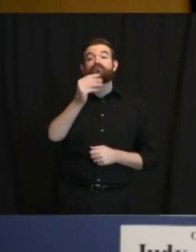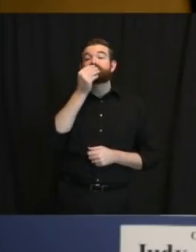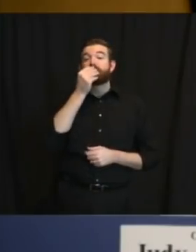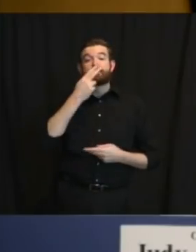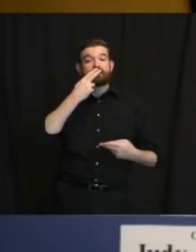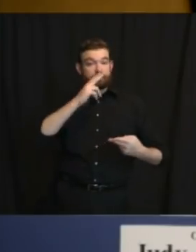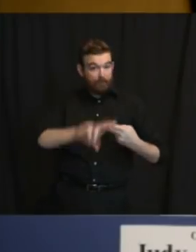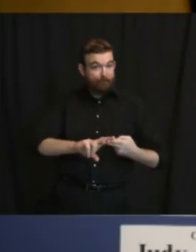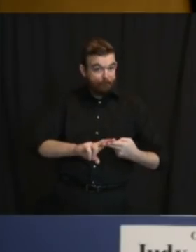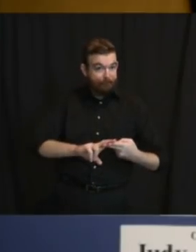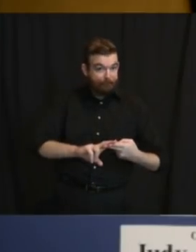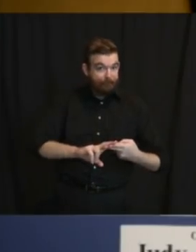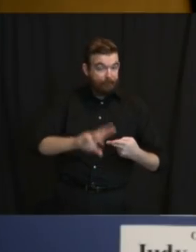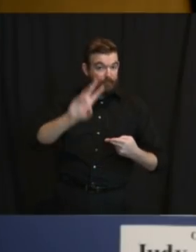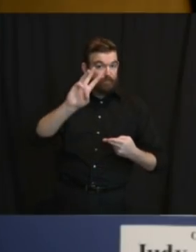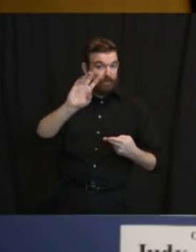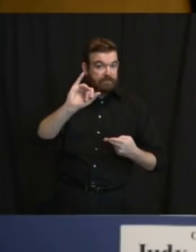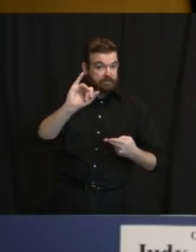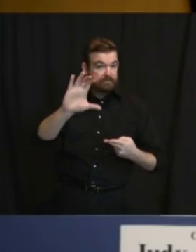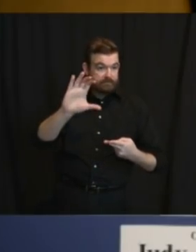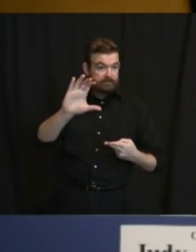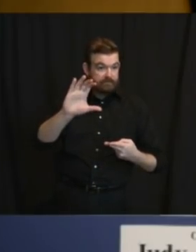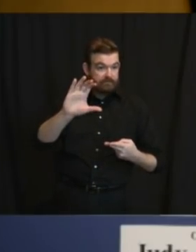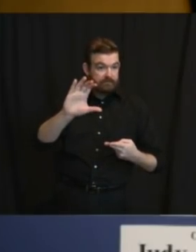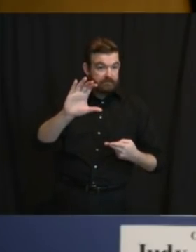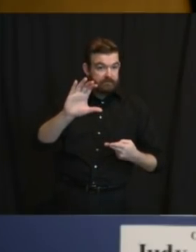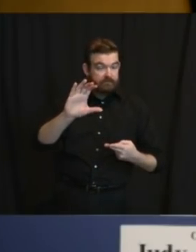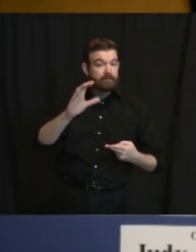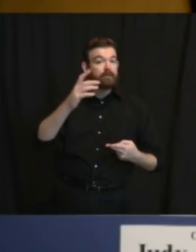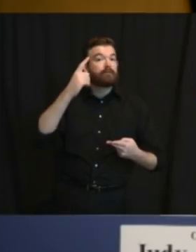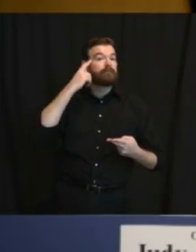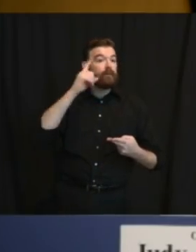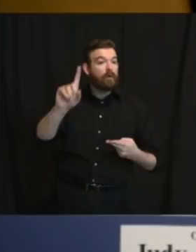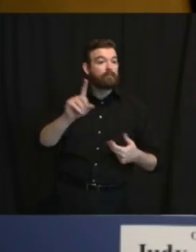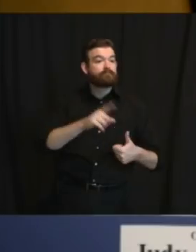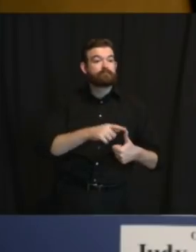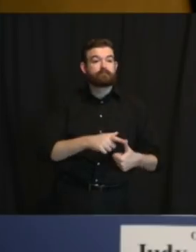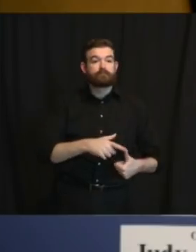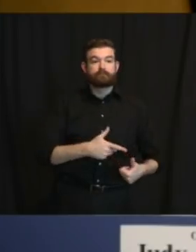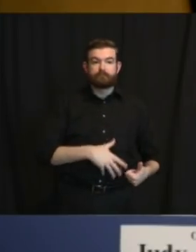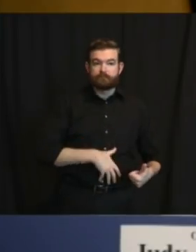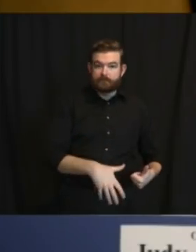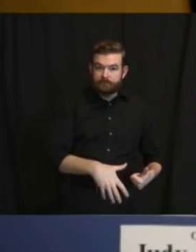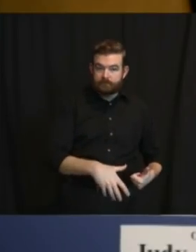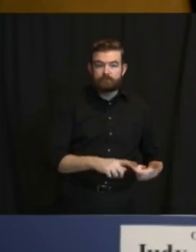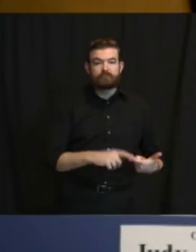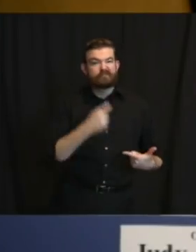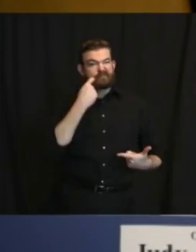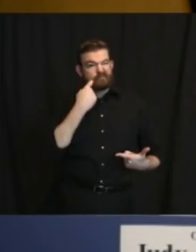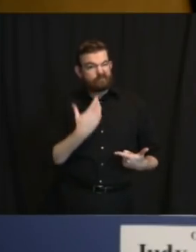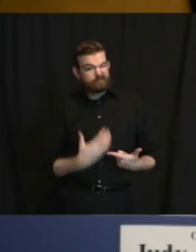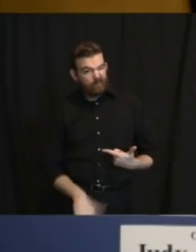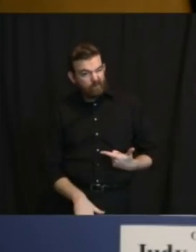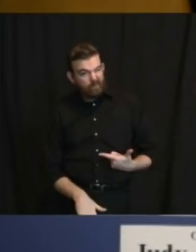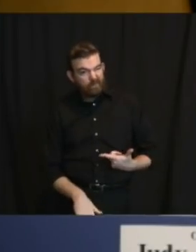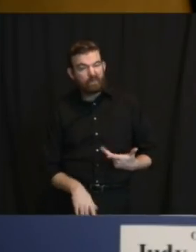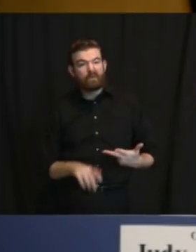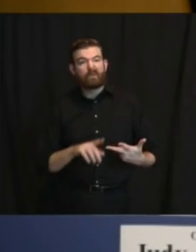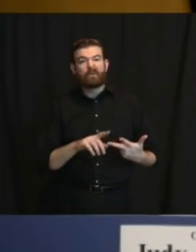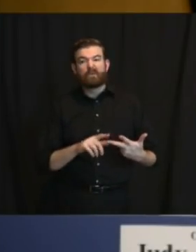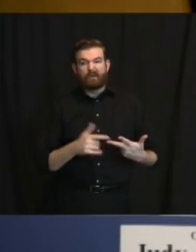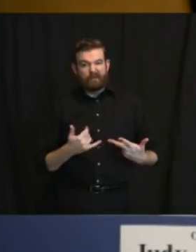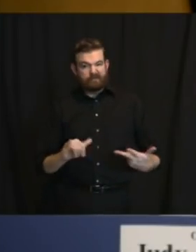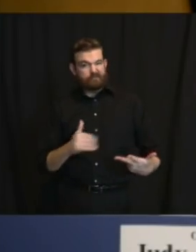NJWIC, that serves pregnant, postpartum, and breastfeeding women, as well as infants and children under the age of